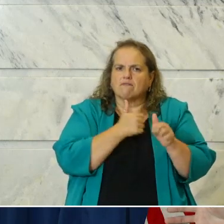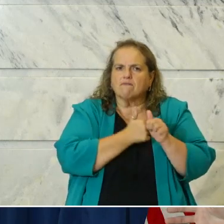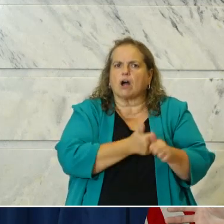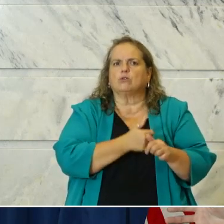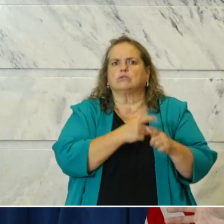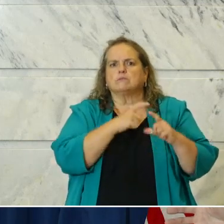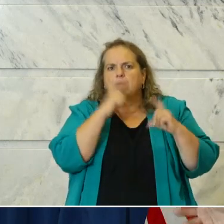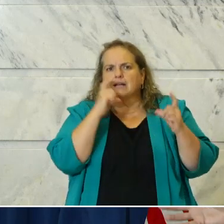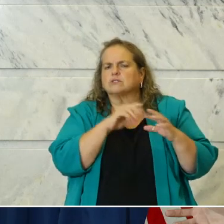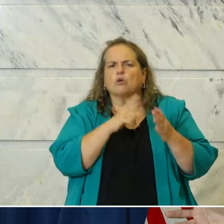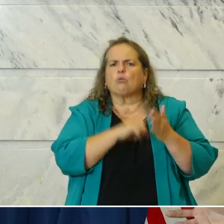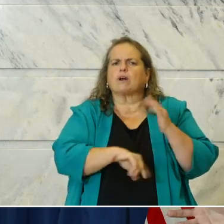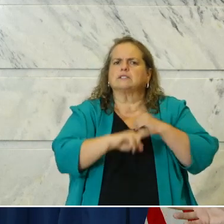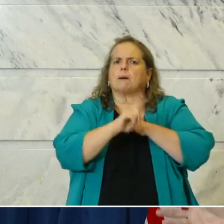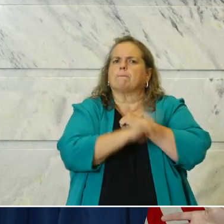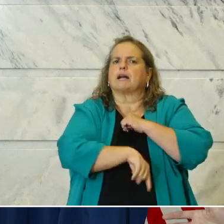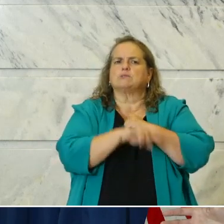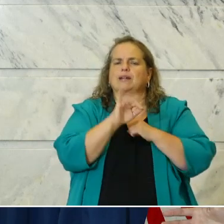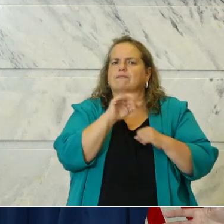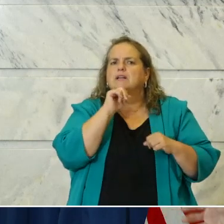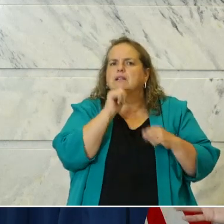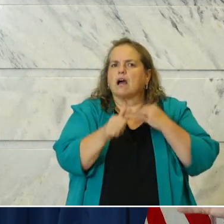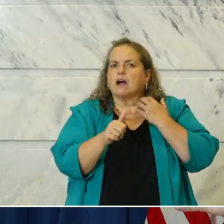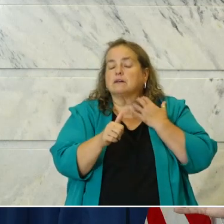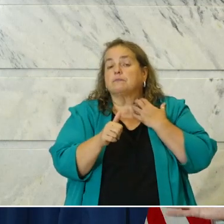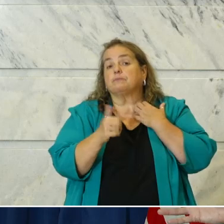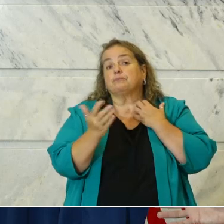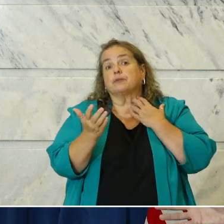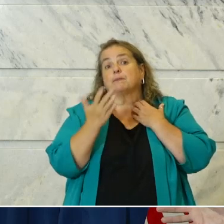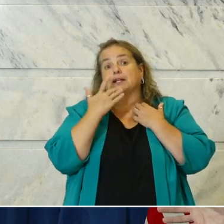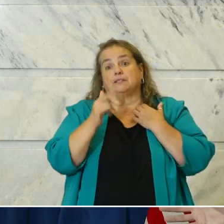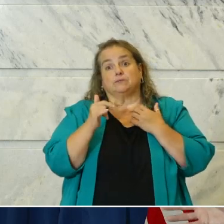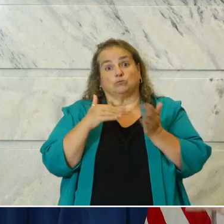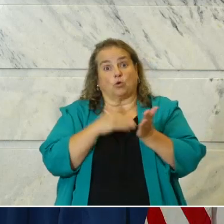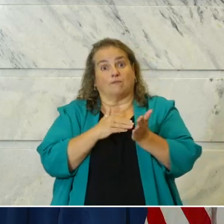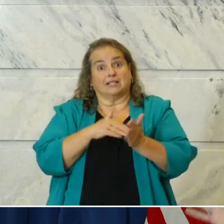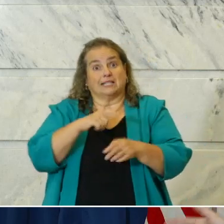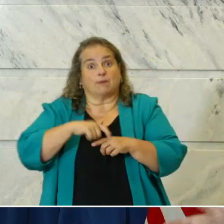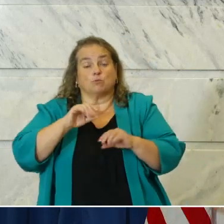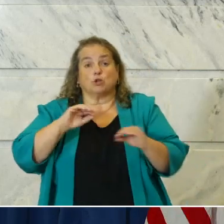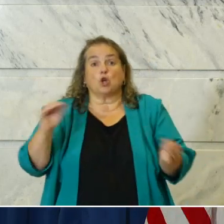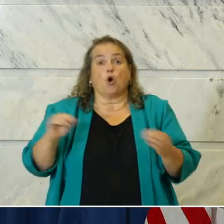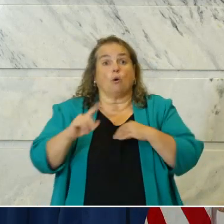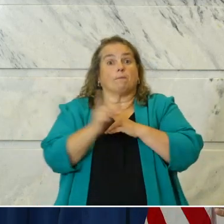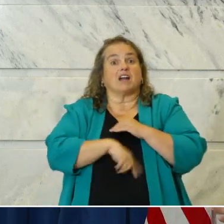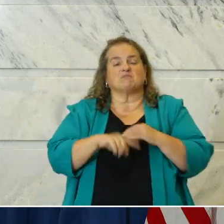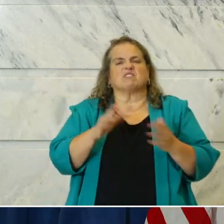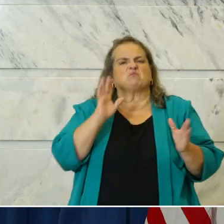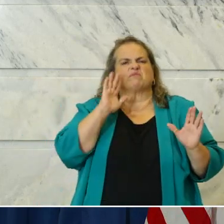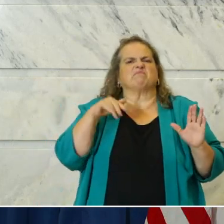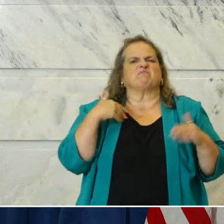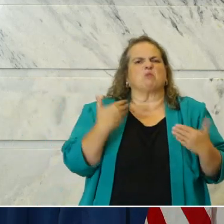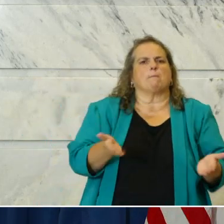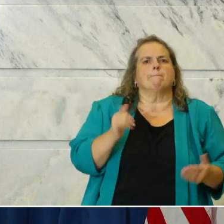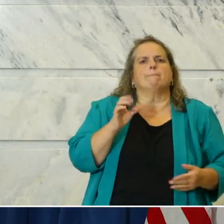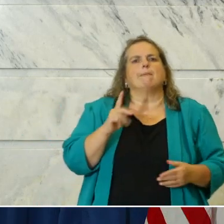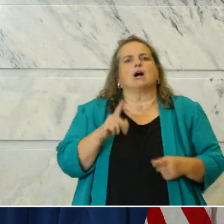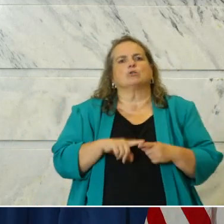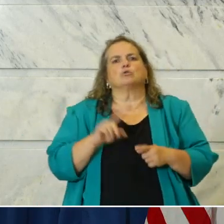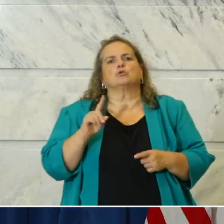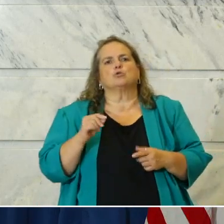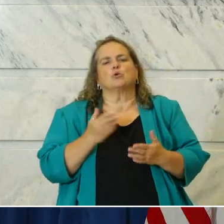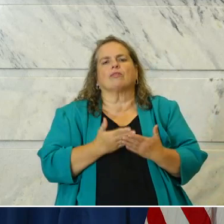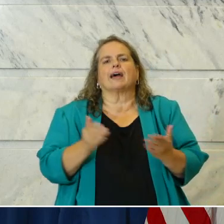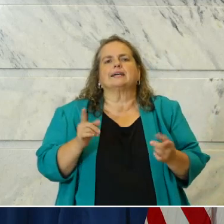the punishment if not? Because I can tell you when oftentimes when there's not, people will just go back to doing things the way